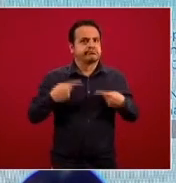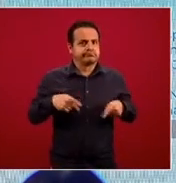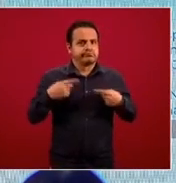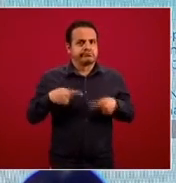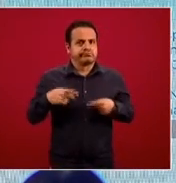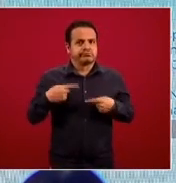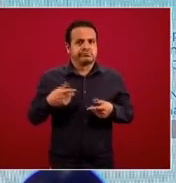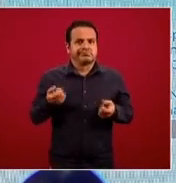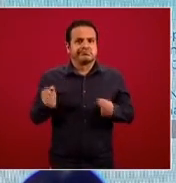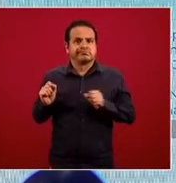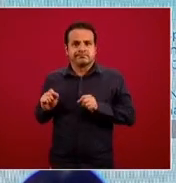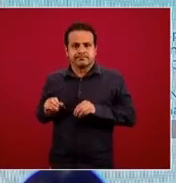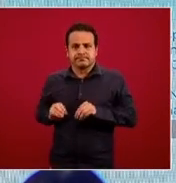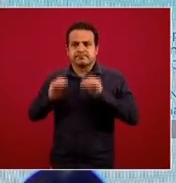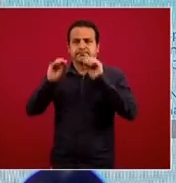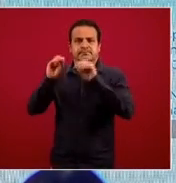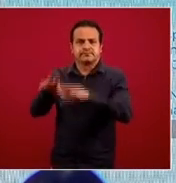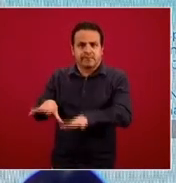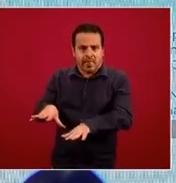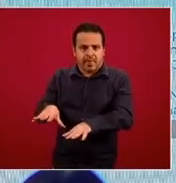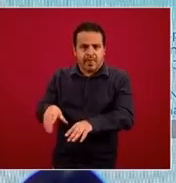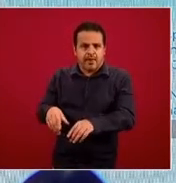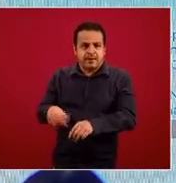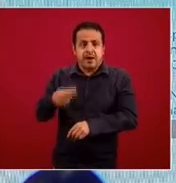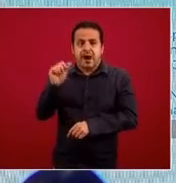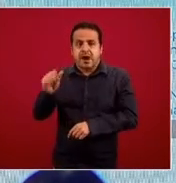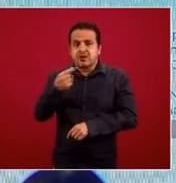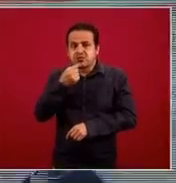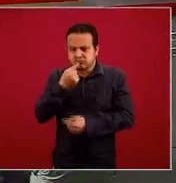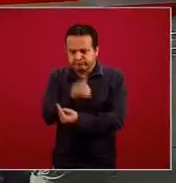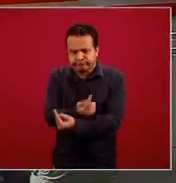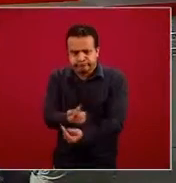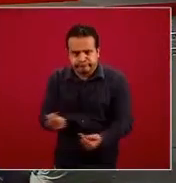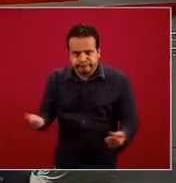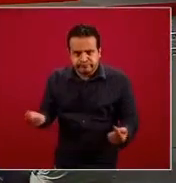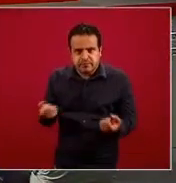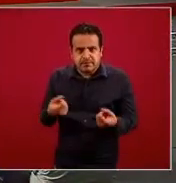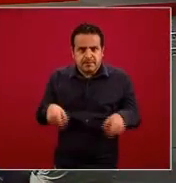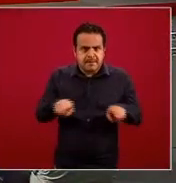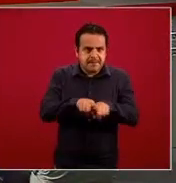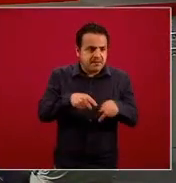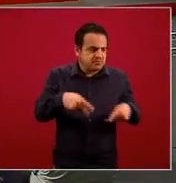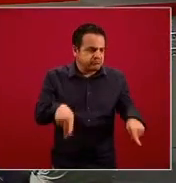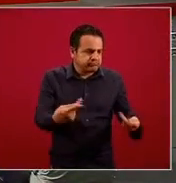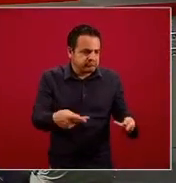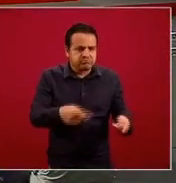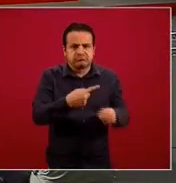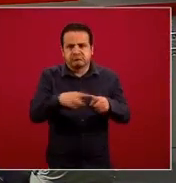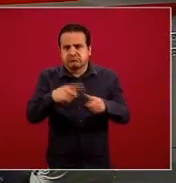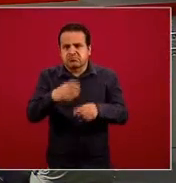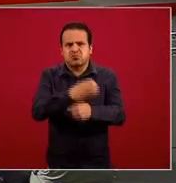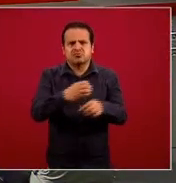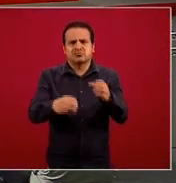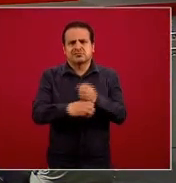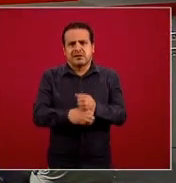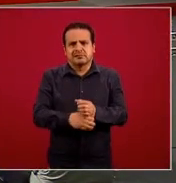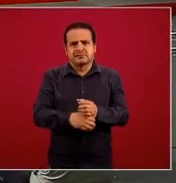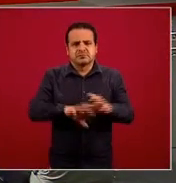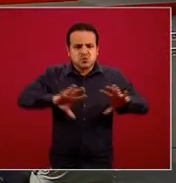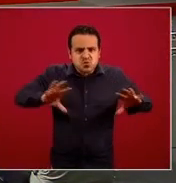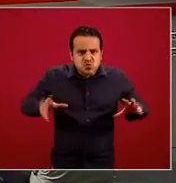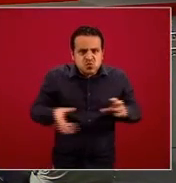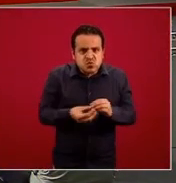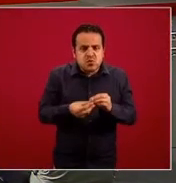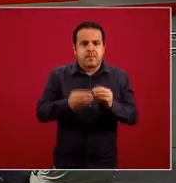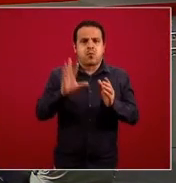proves that we're talking about 40 million people who came out of the public space as a result of the suspension of the